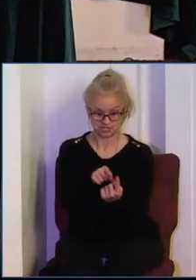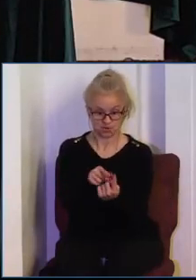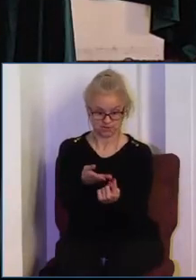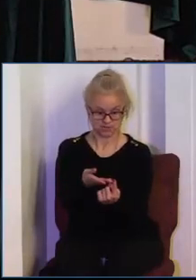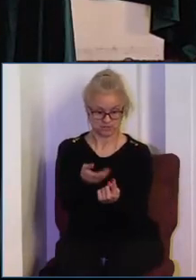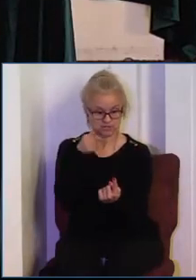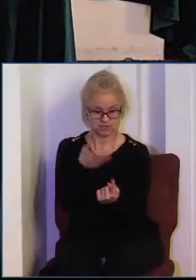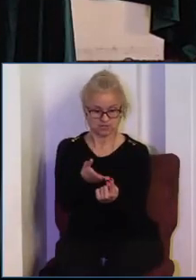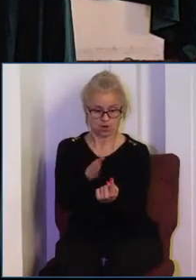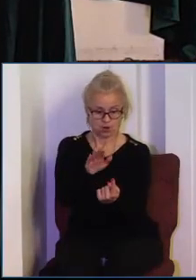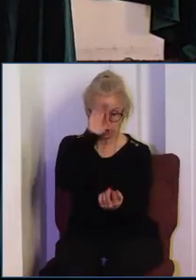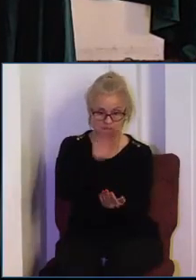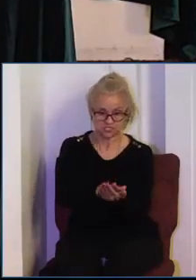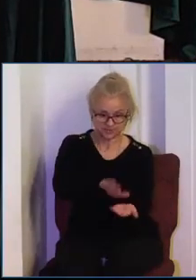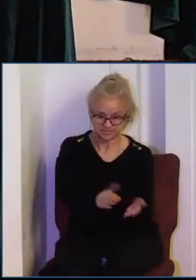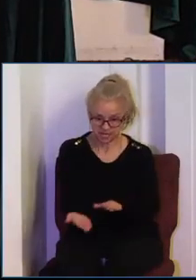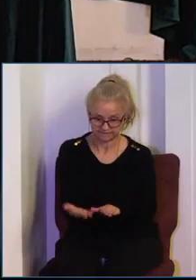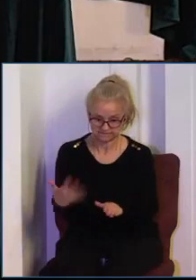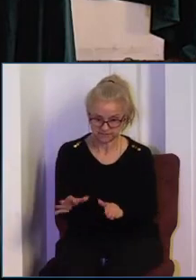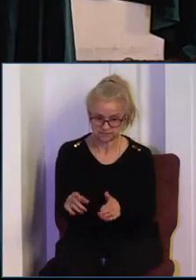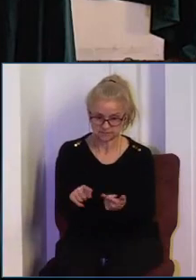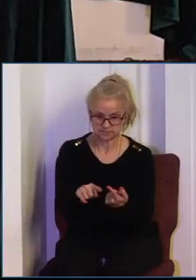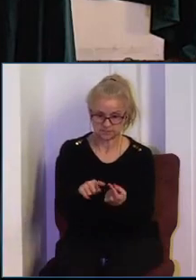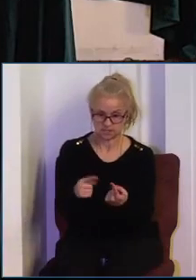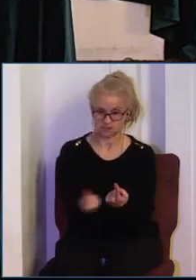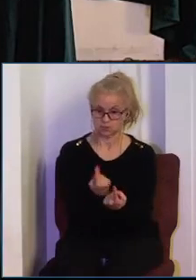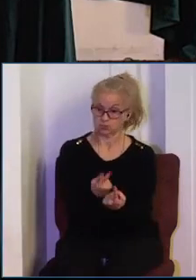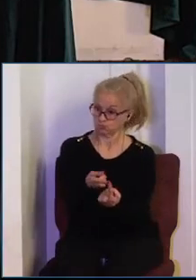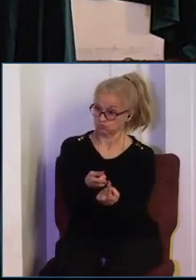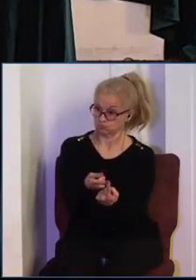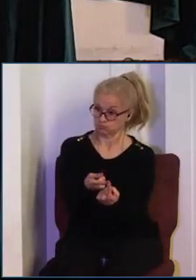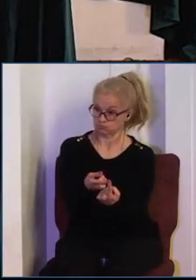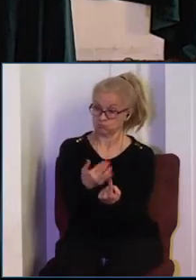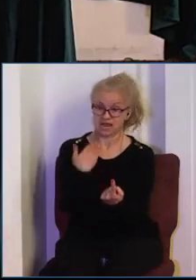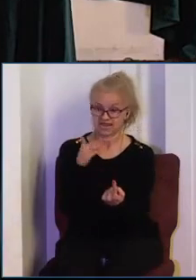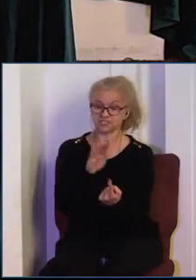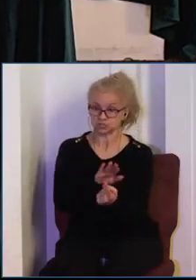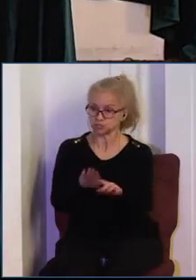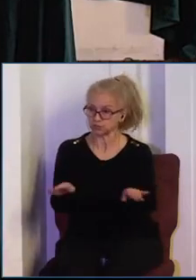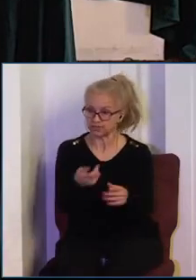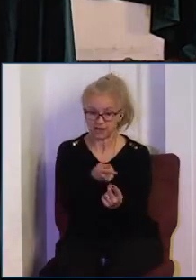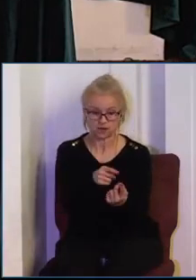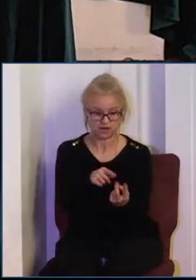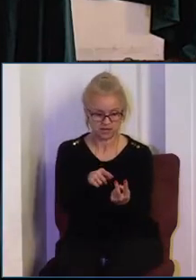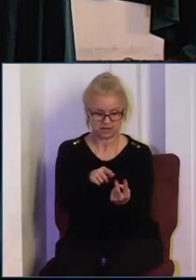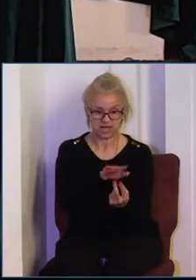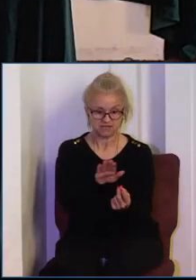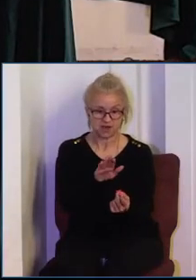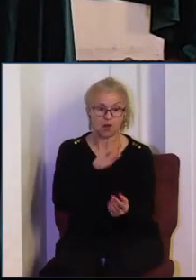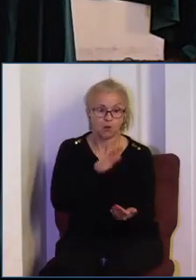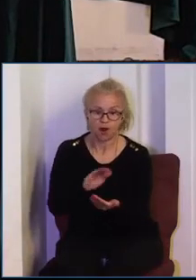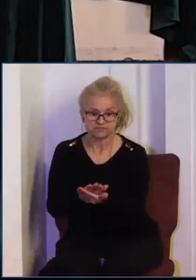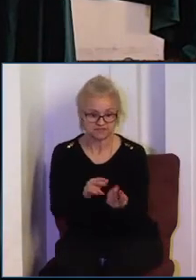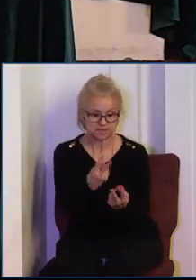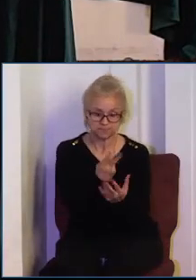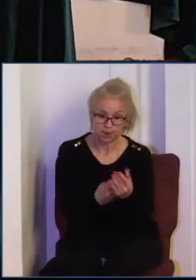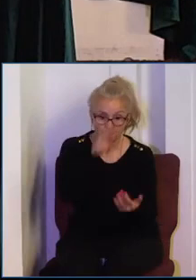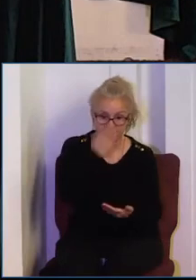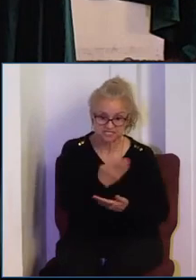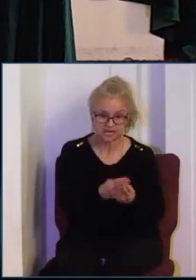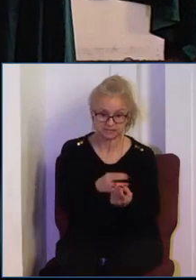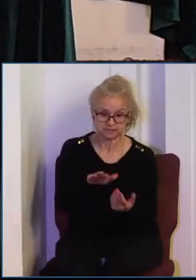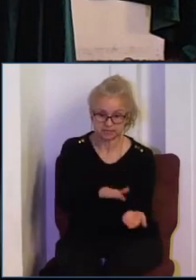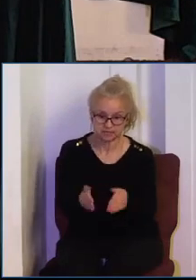Naomi's husband has died, so she's by herself, but she has her children there and their wives. And then both of her sons